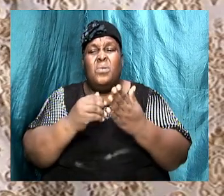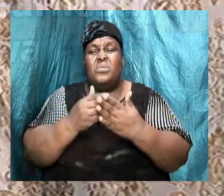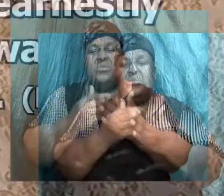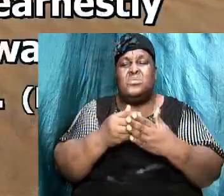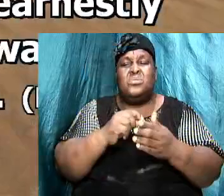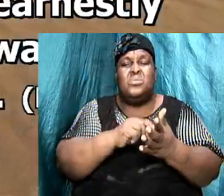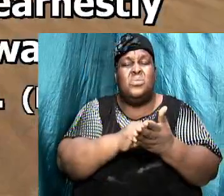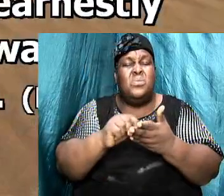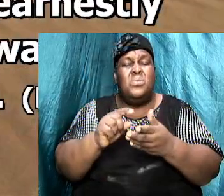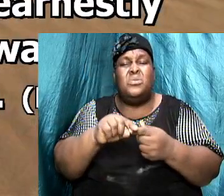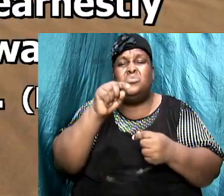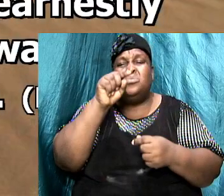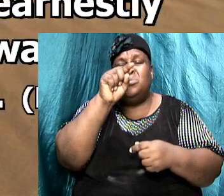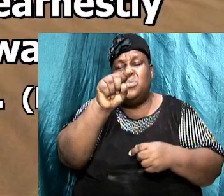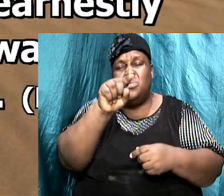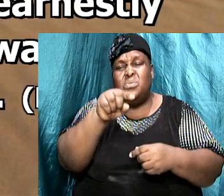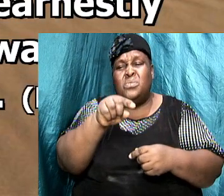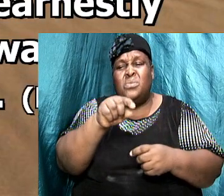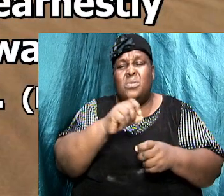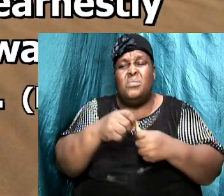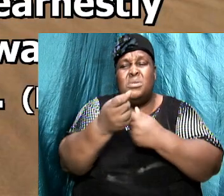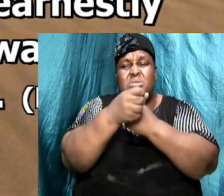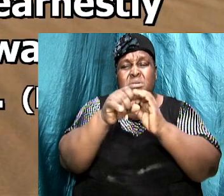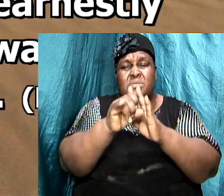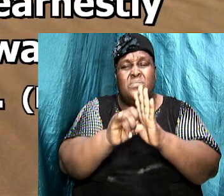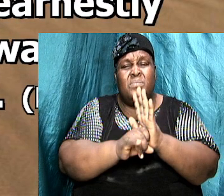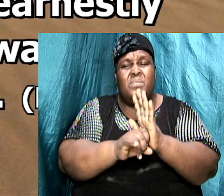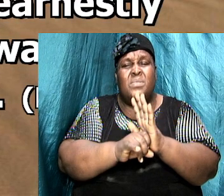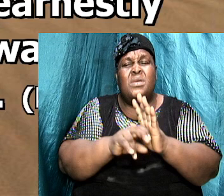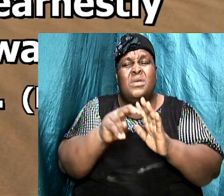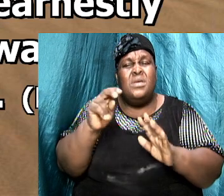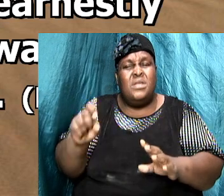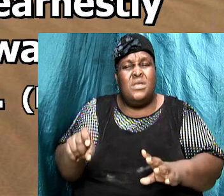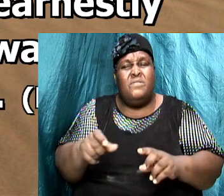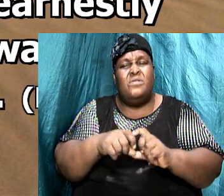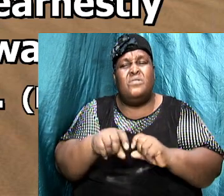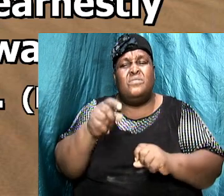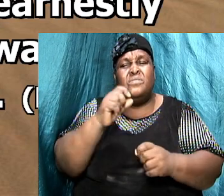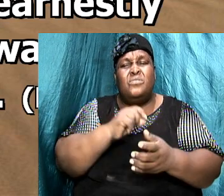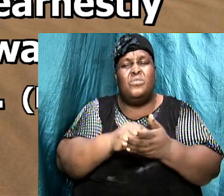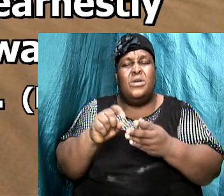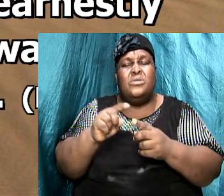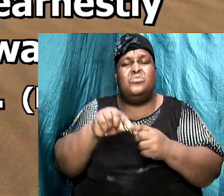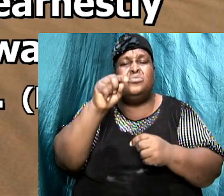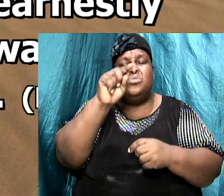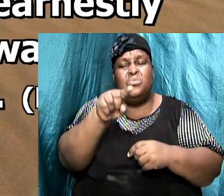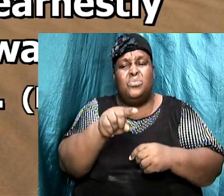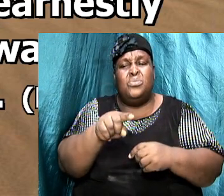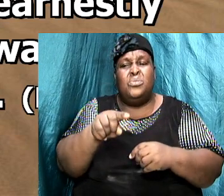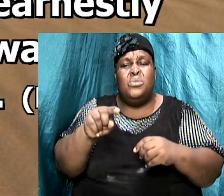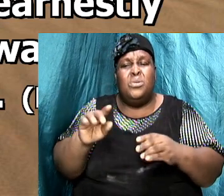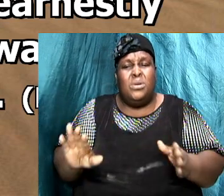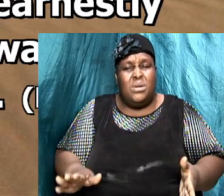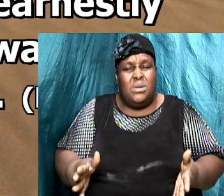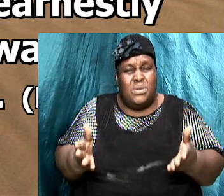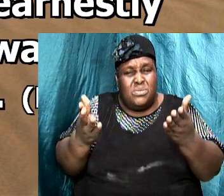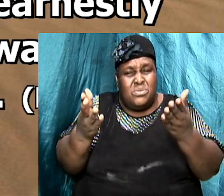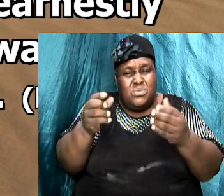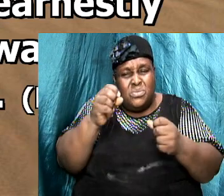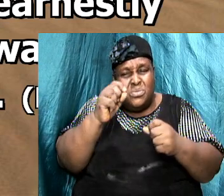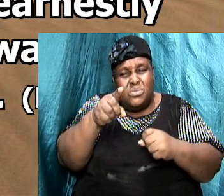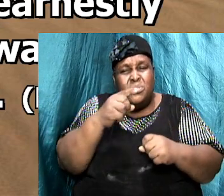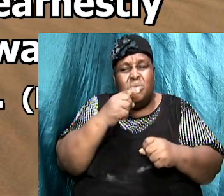you of the common salvation, it was needful for me to write unto you and exhort you that ye